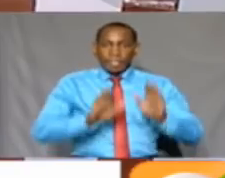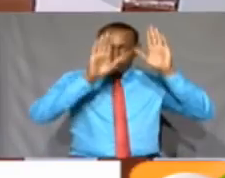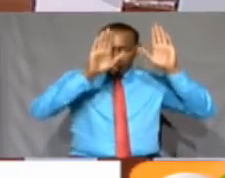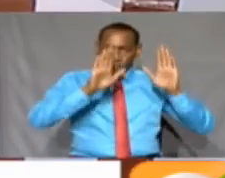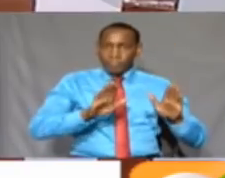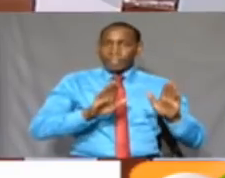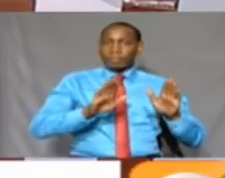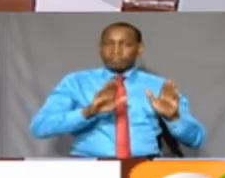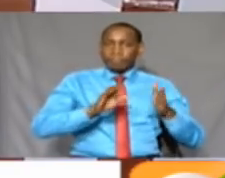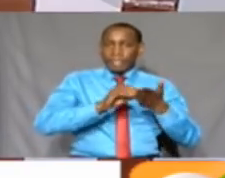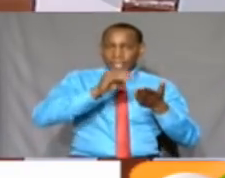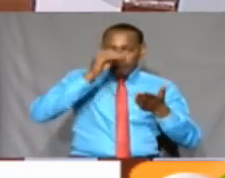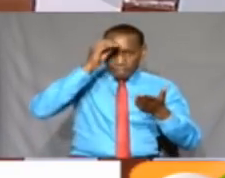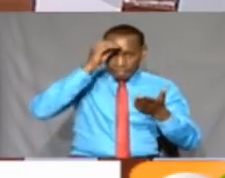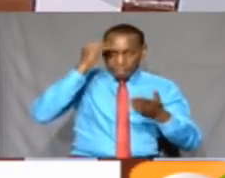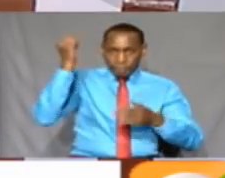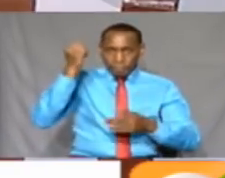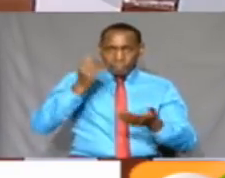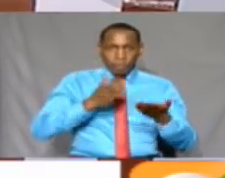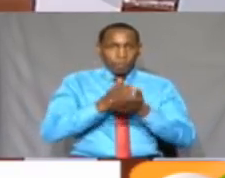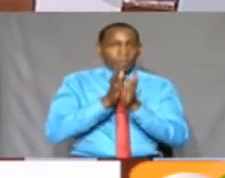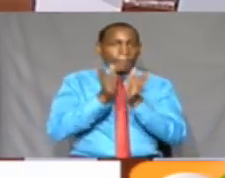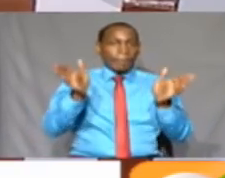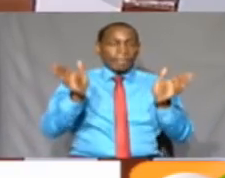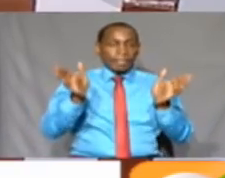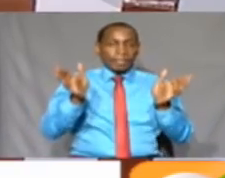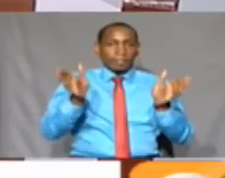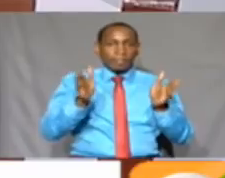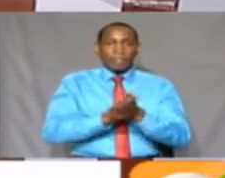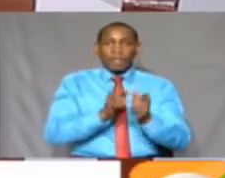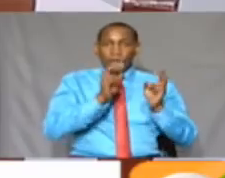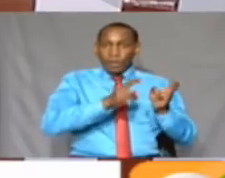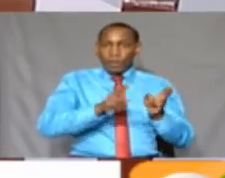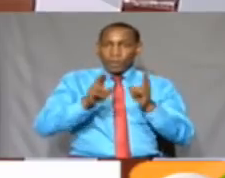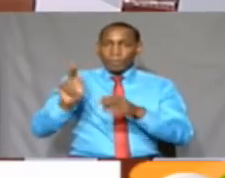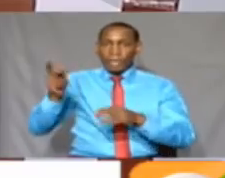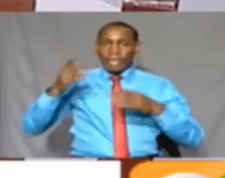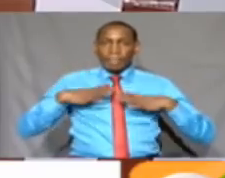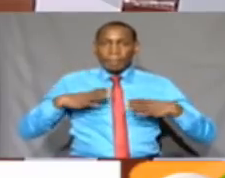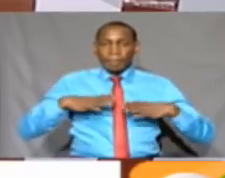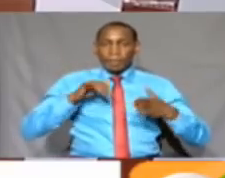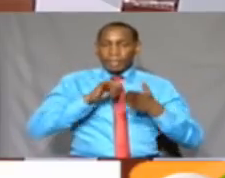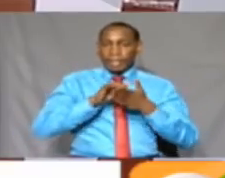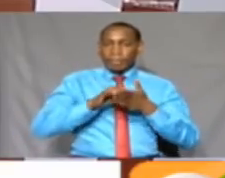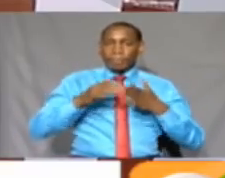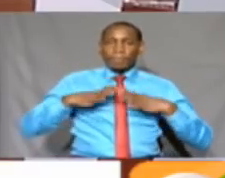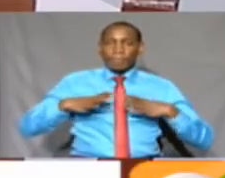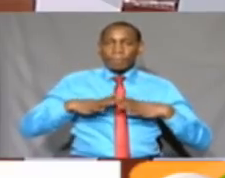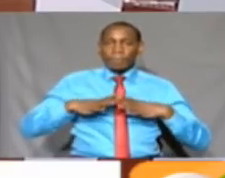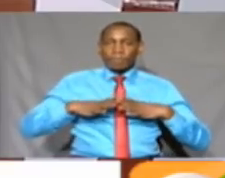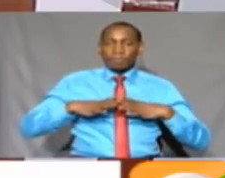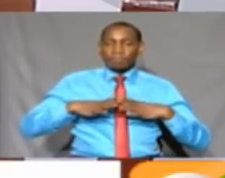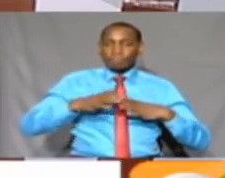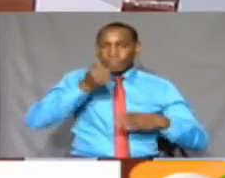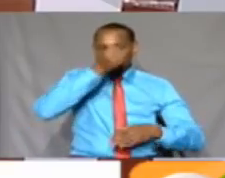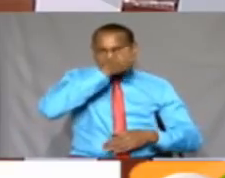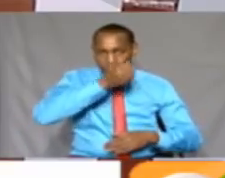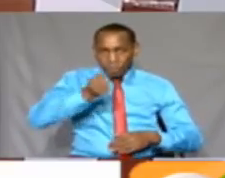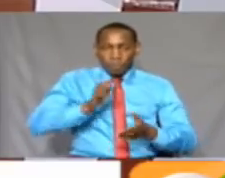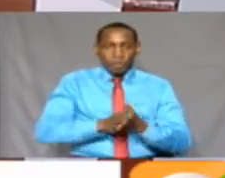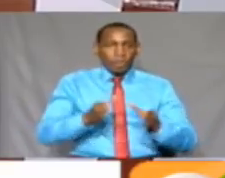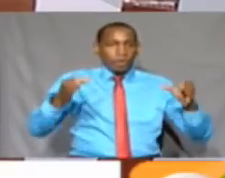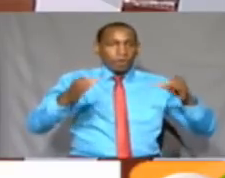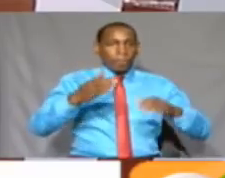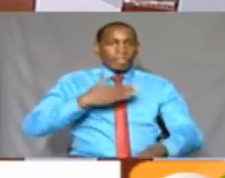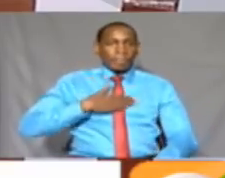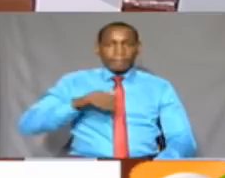I've got in politics is usually from the public, the ordinary Kenyans that people don't take seriously. And one of the things that my own community,